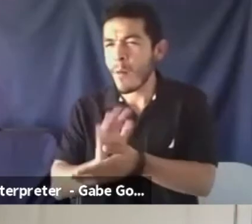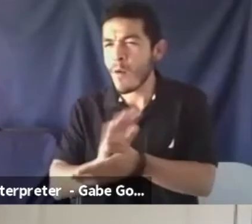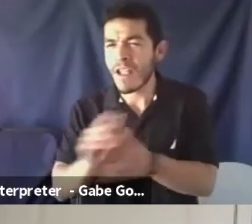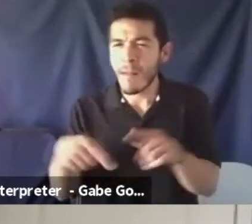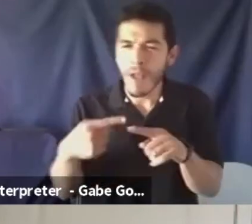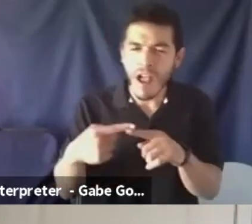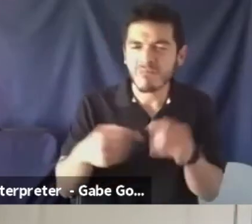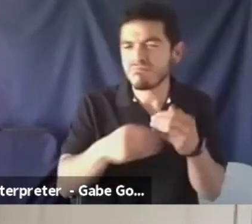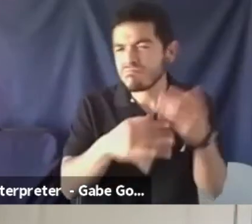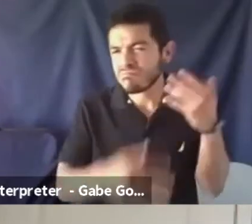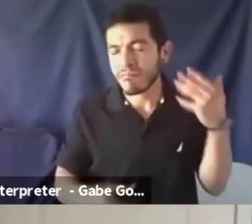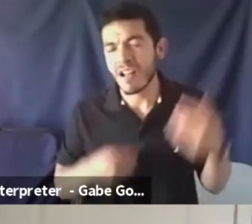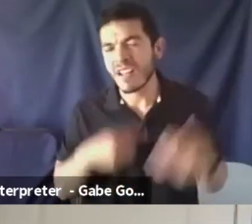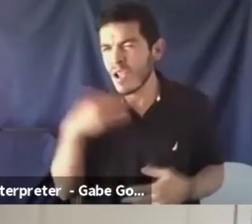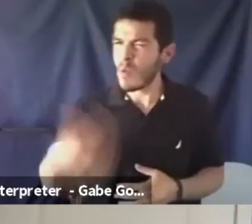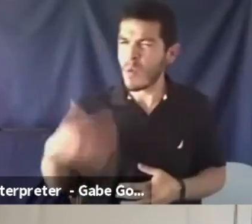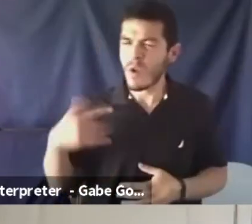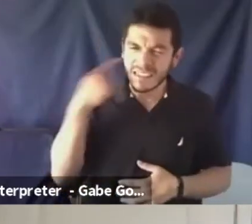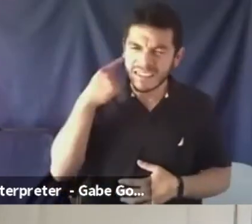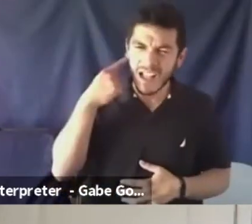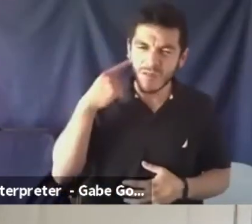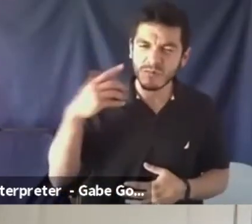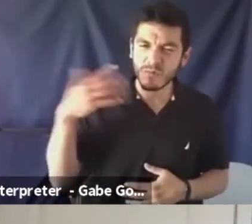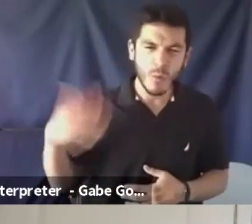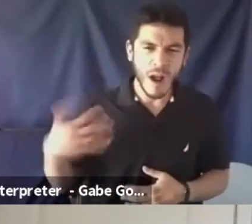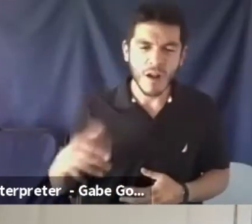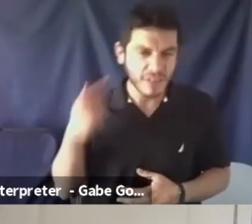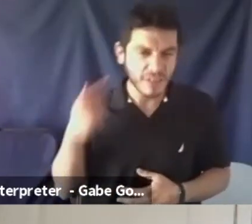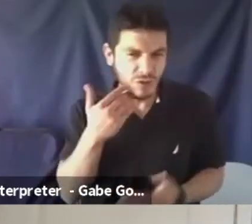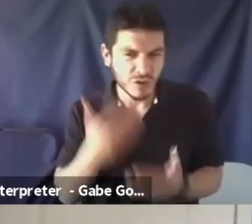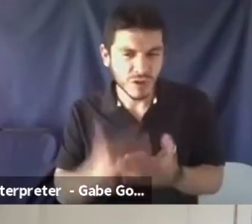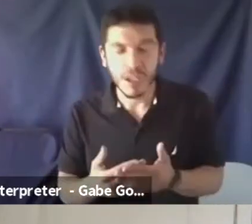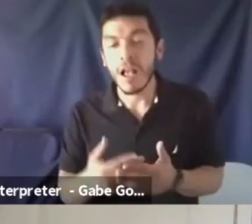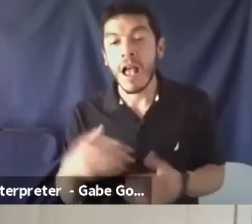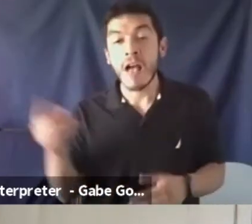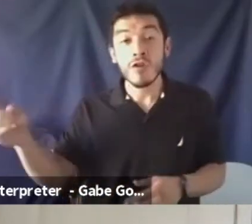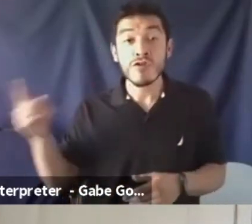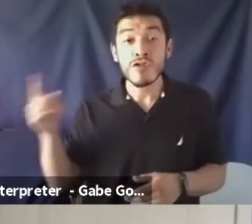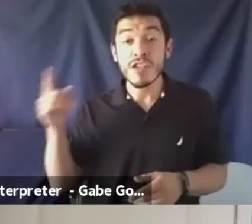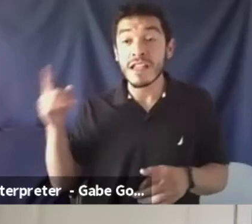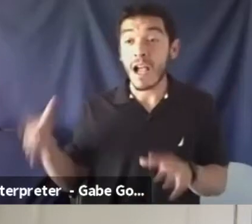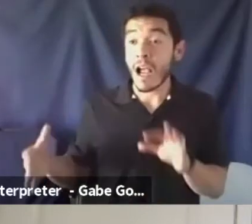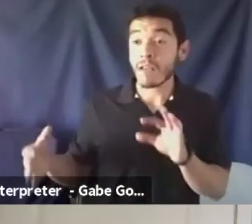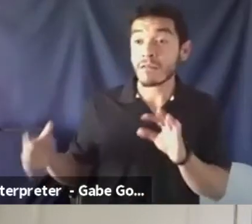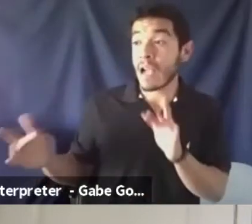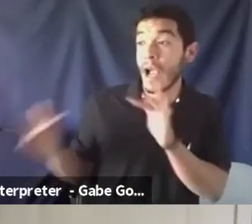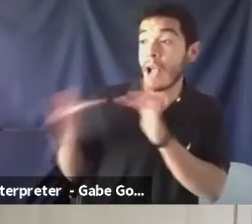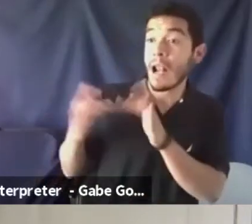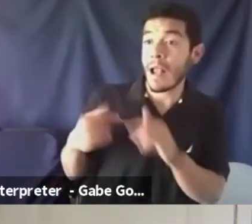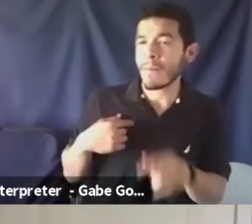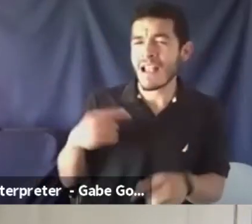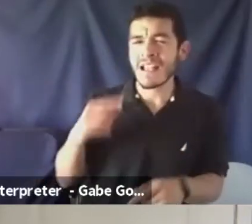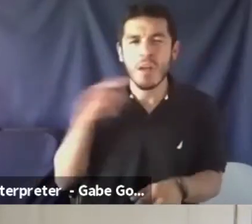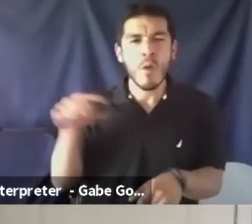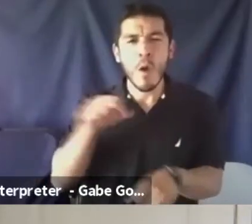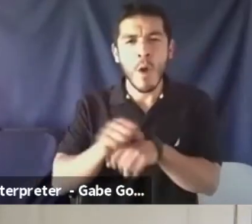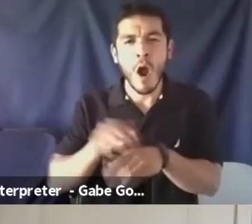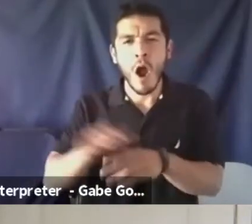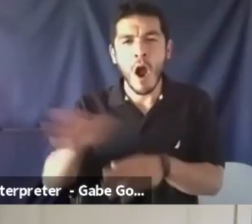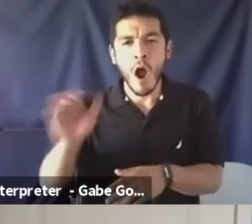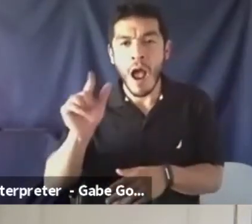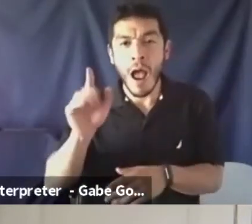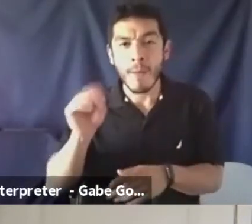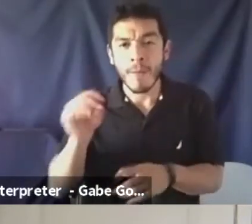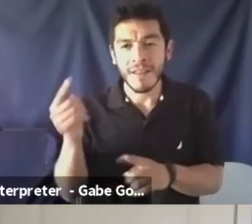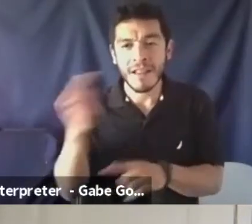crazy. So anyway, she hits me up, and like we were working on her album the day before. So she hits me up. She's like, hey, you coming to the